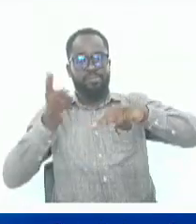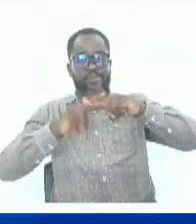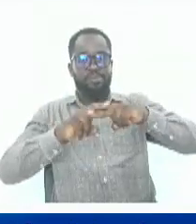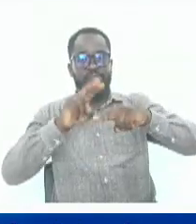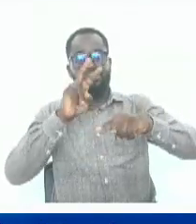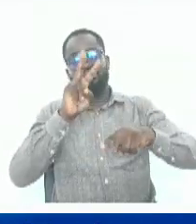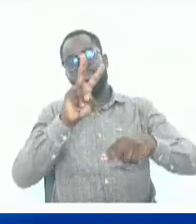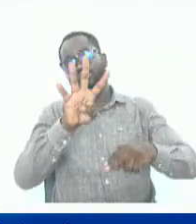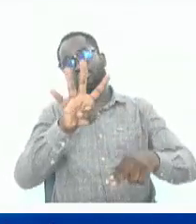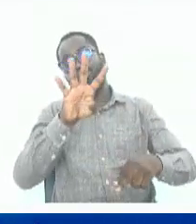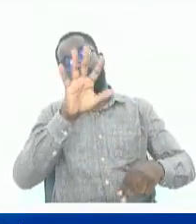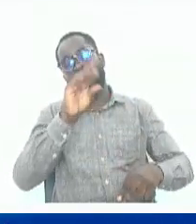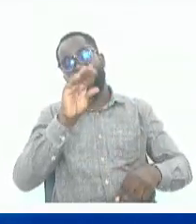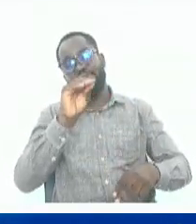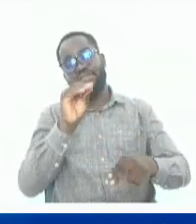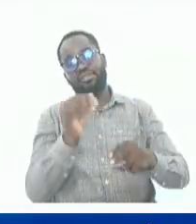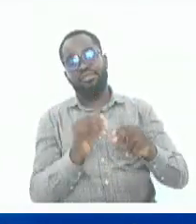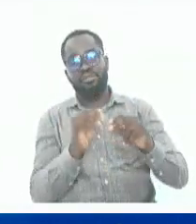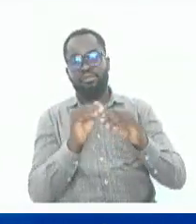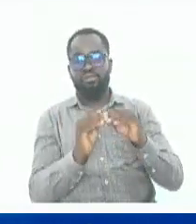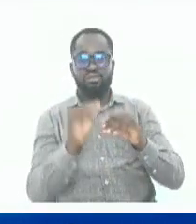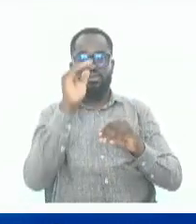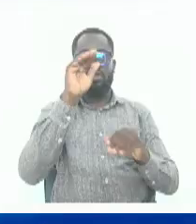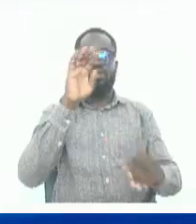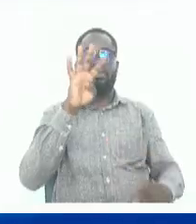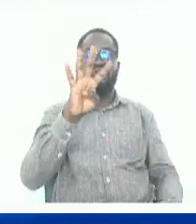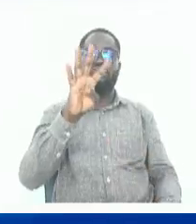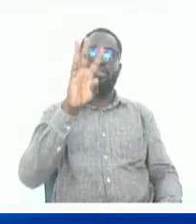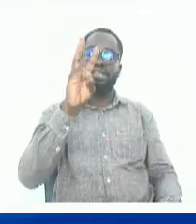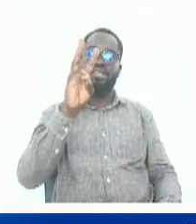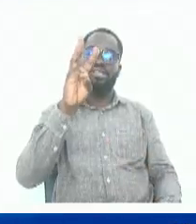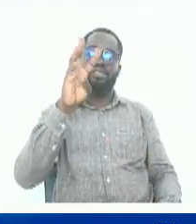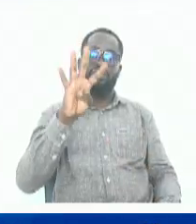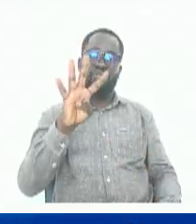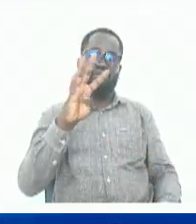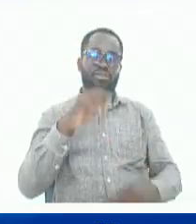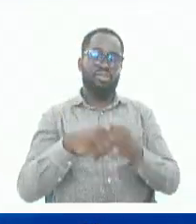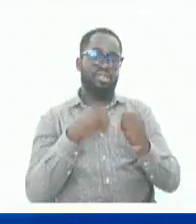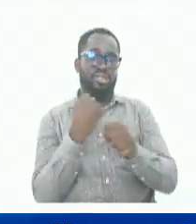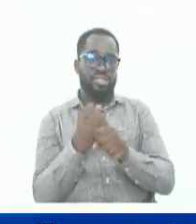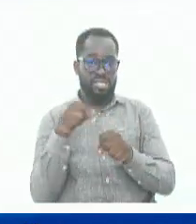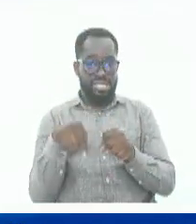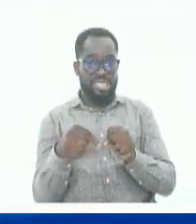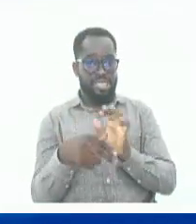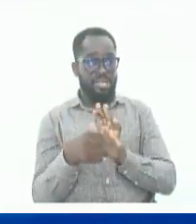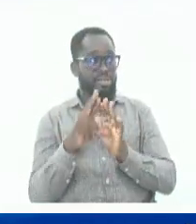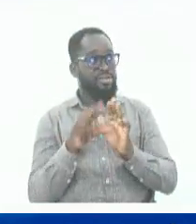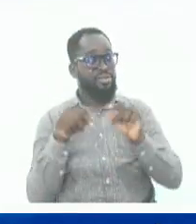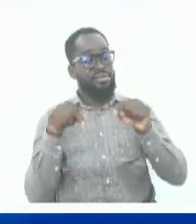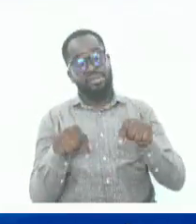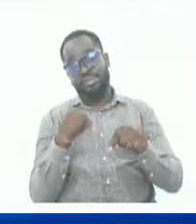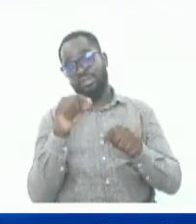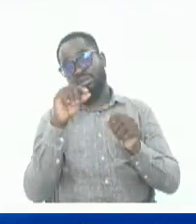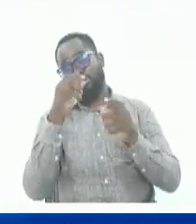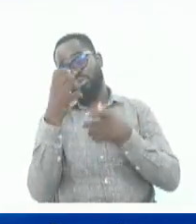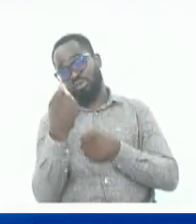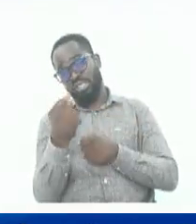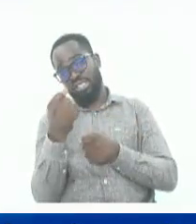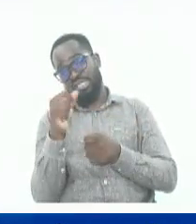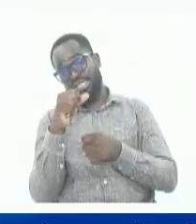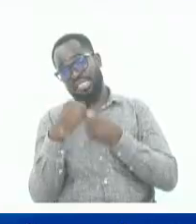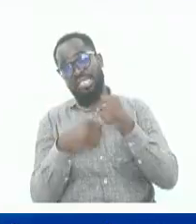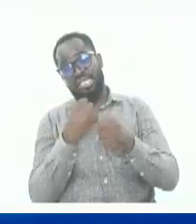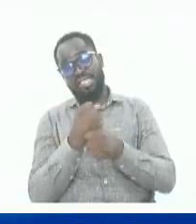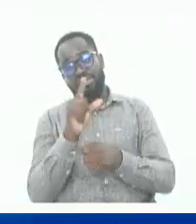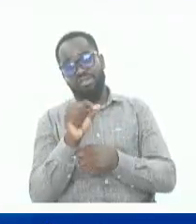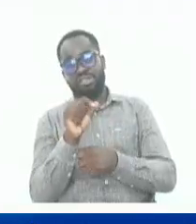December 2023 to 464 for the year under review. The trust ended the year